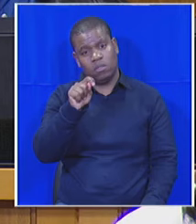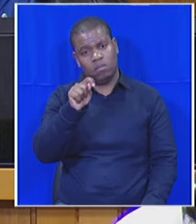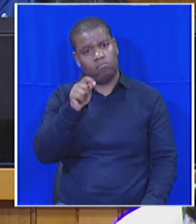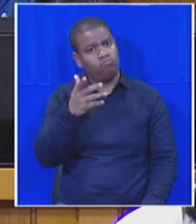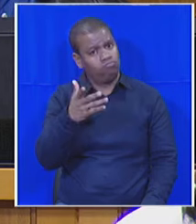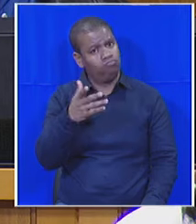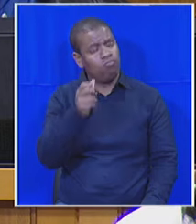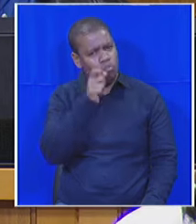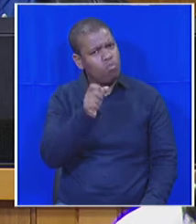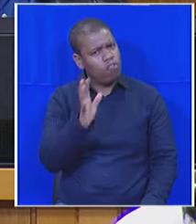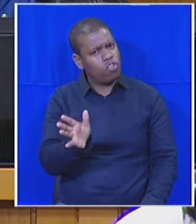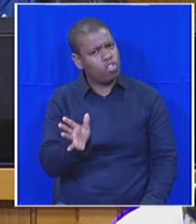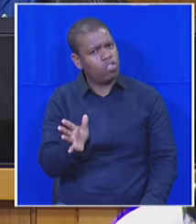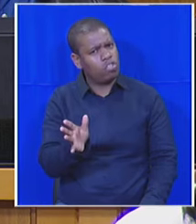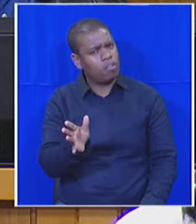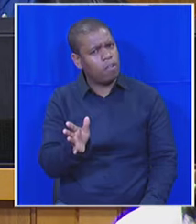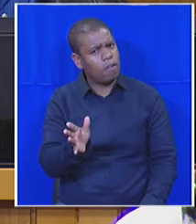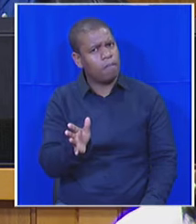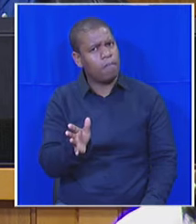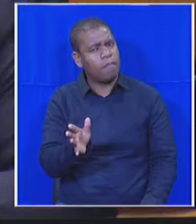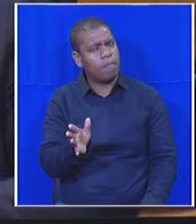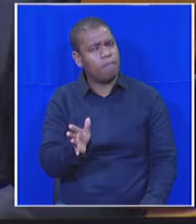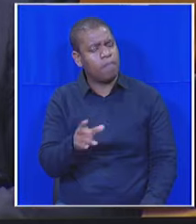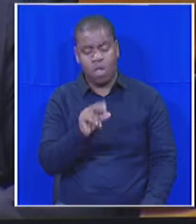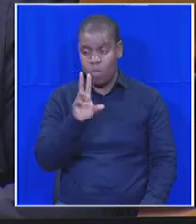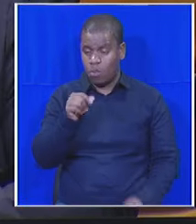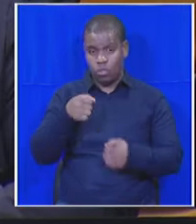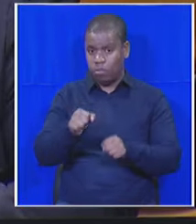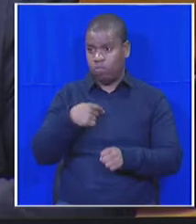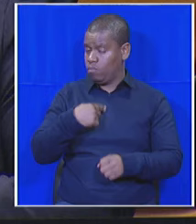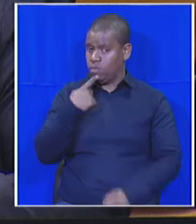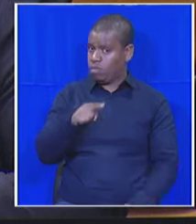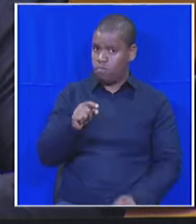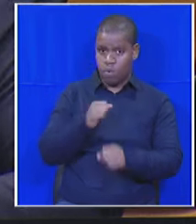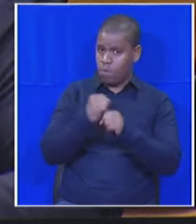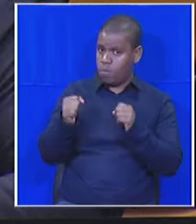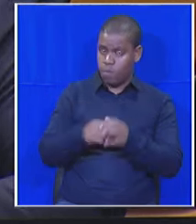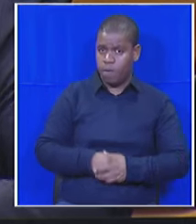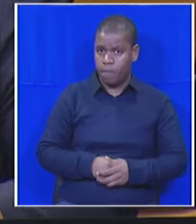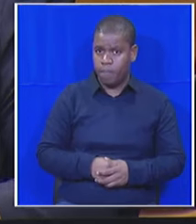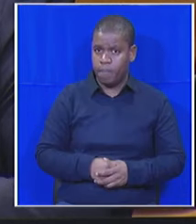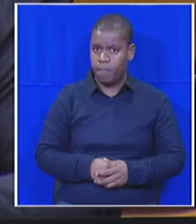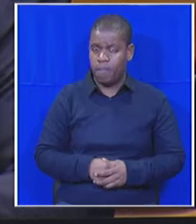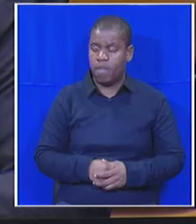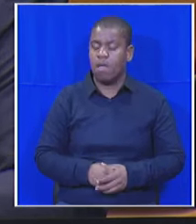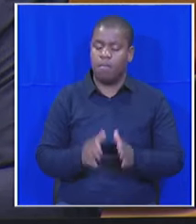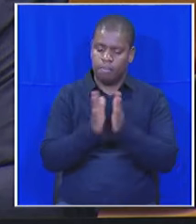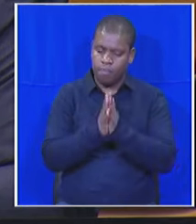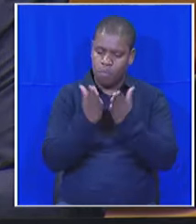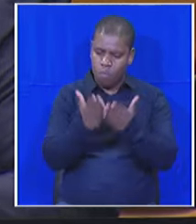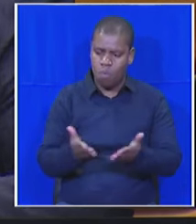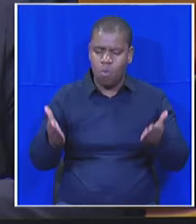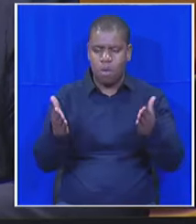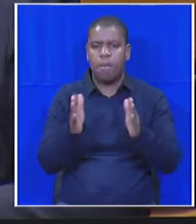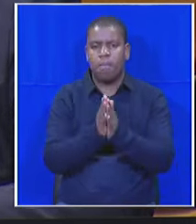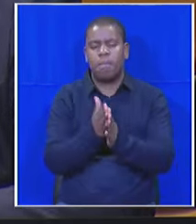House Chairperson. Can you take a seat? Honourable members, again, can I please